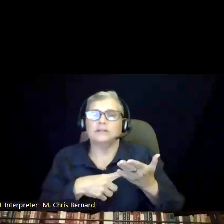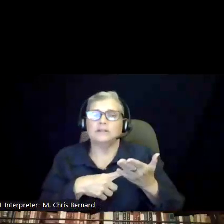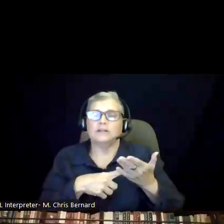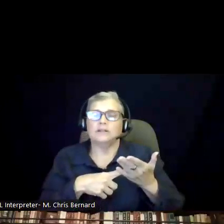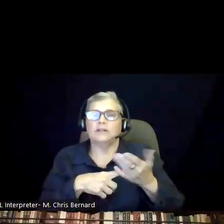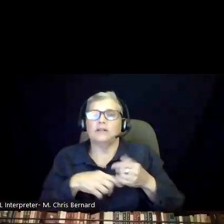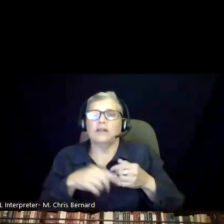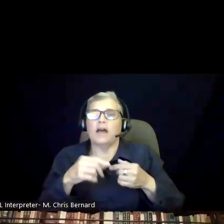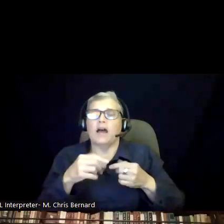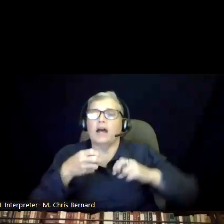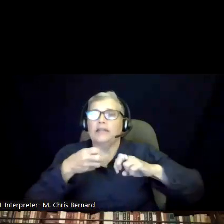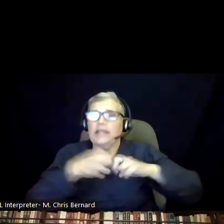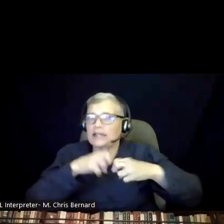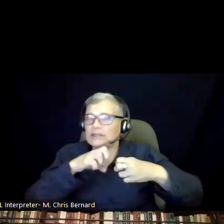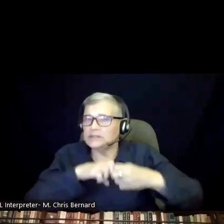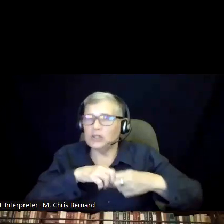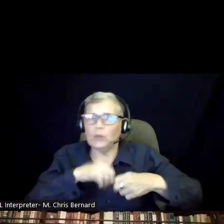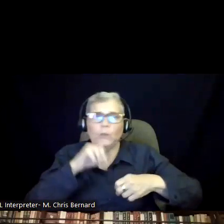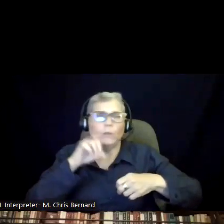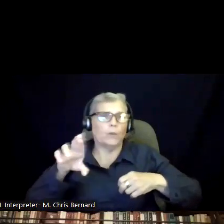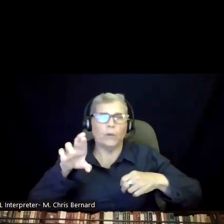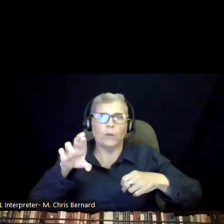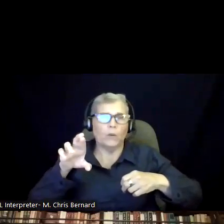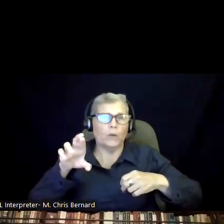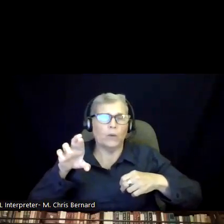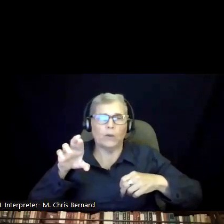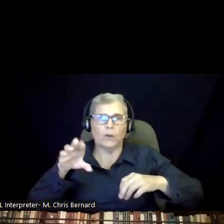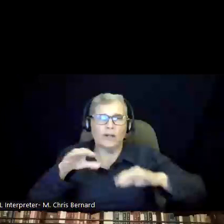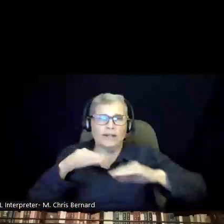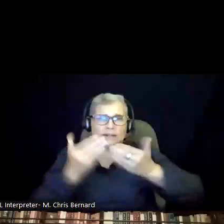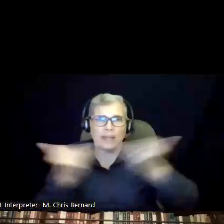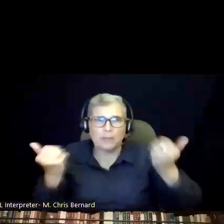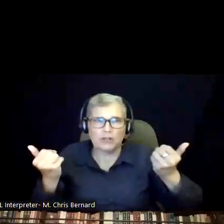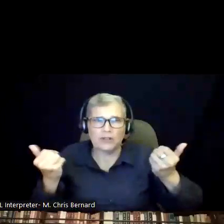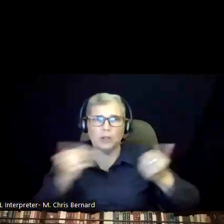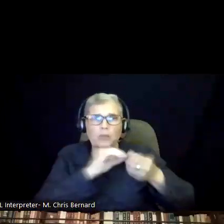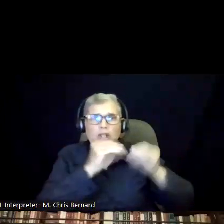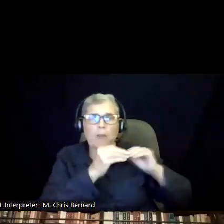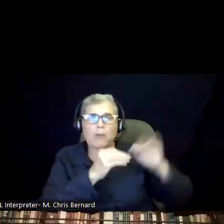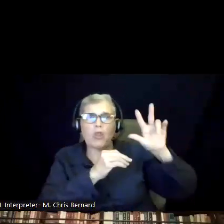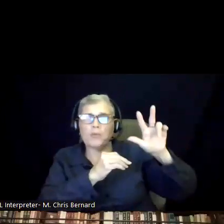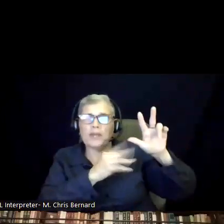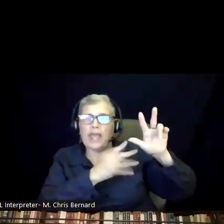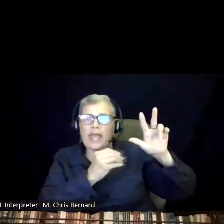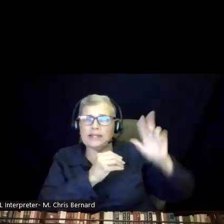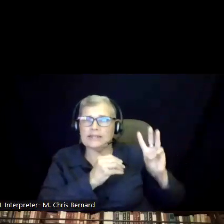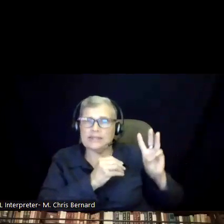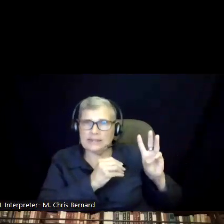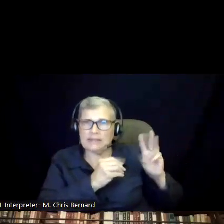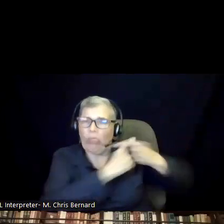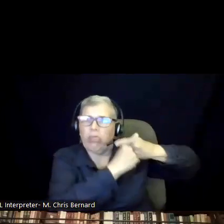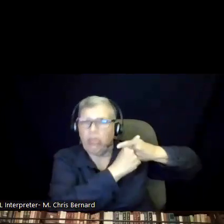an inconsistency or mutual exclusivity between the third and the sixth tenets of the model, and we're really splitting hairs